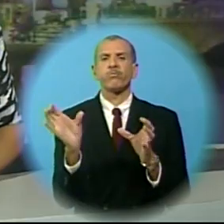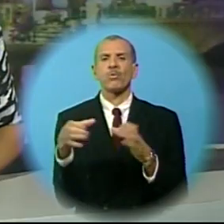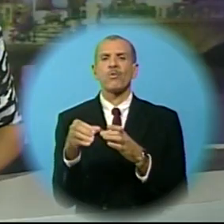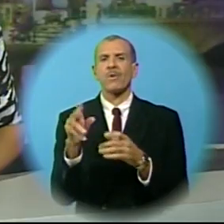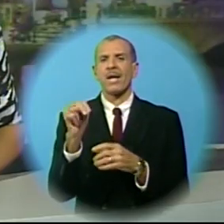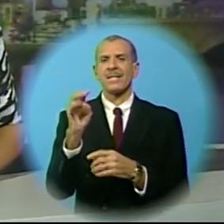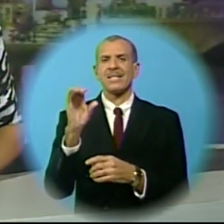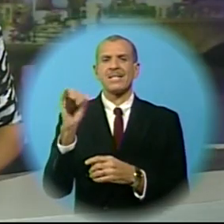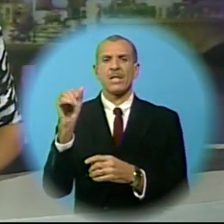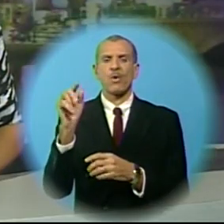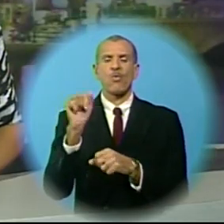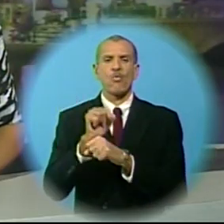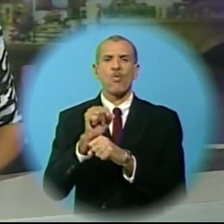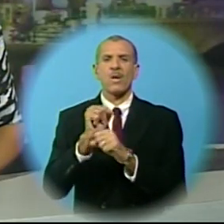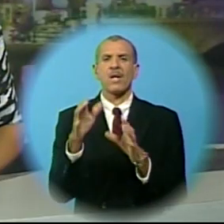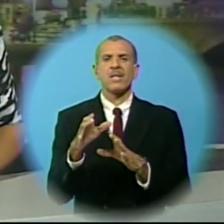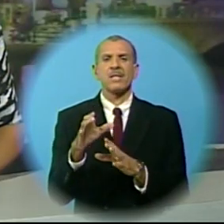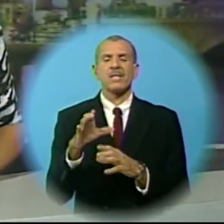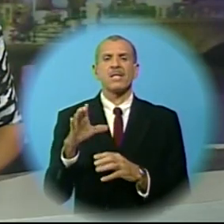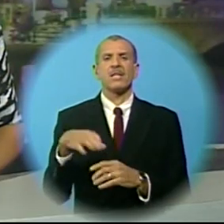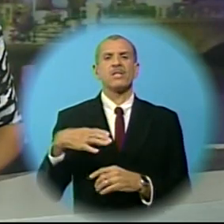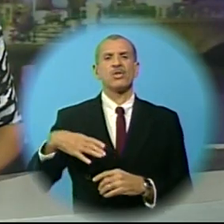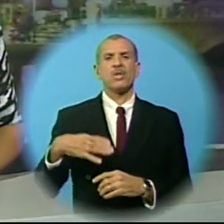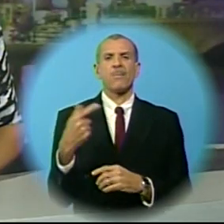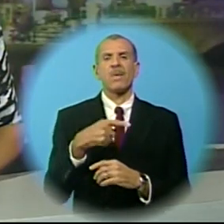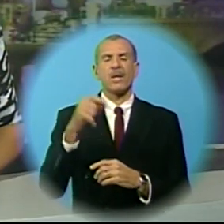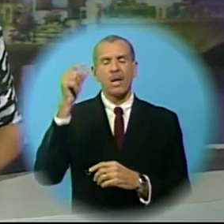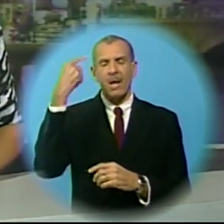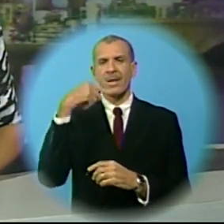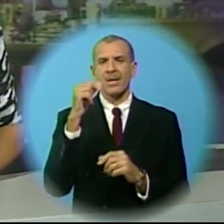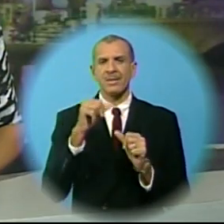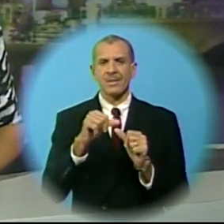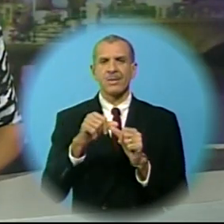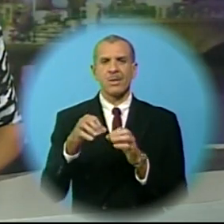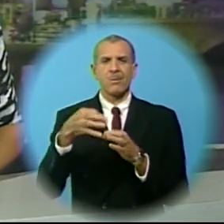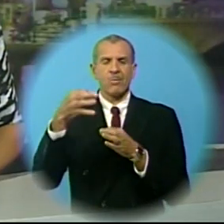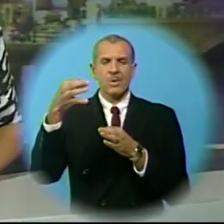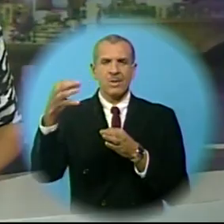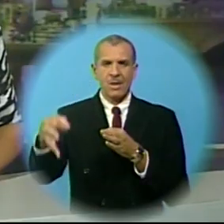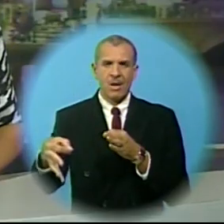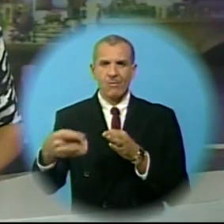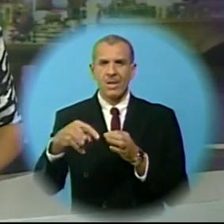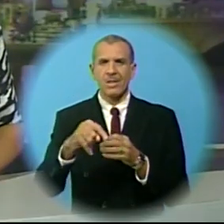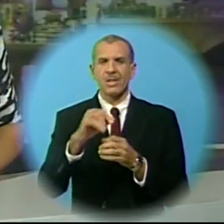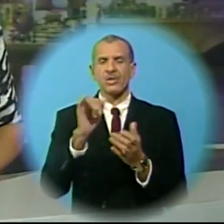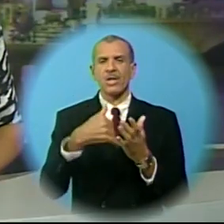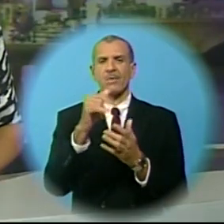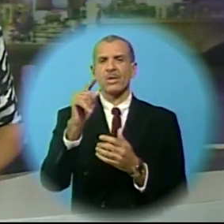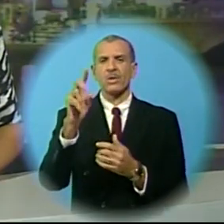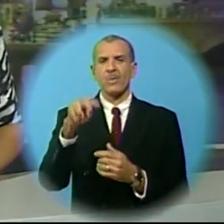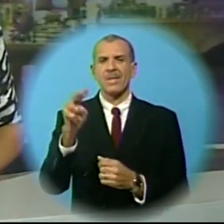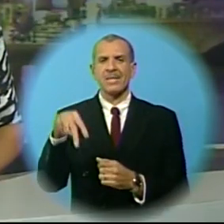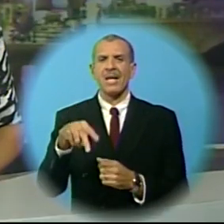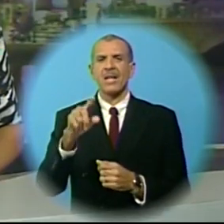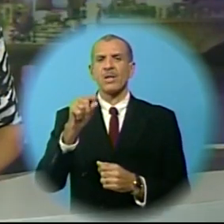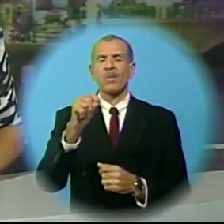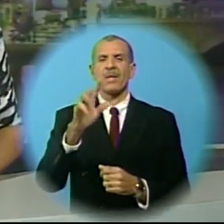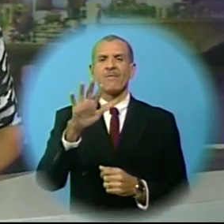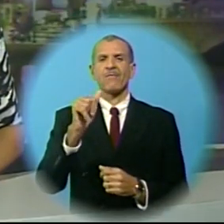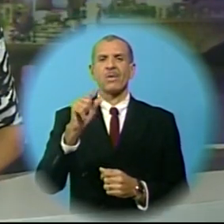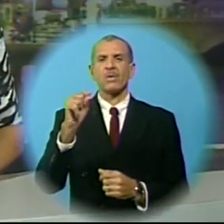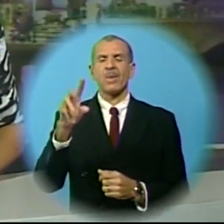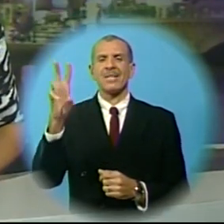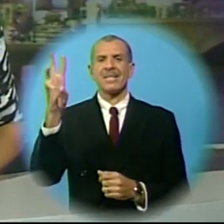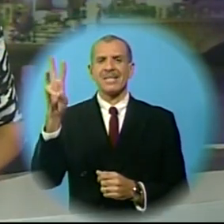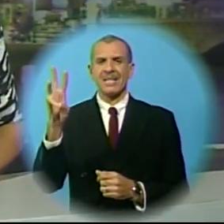NCC workers. Chairman Gollop later adjourned the hearing until January 22nd, with the 25th and 26th also set